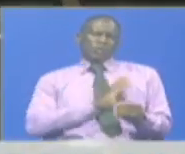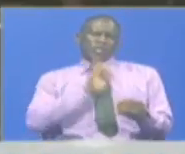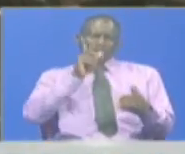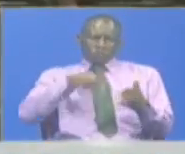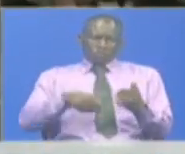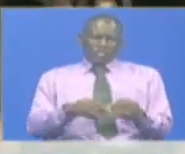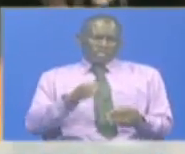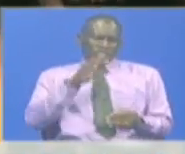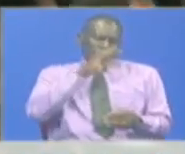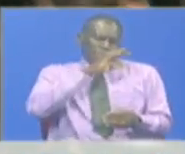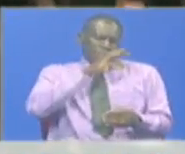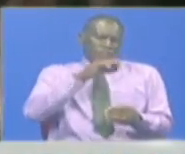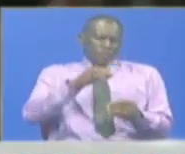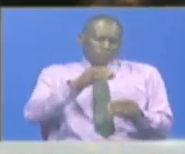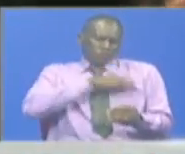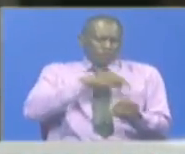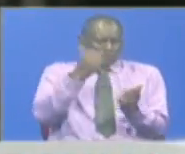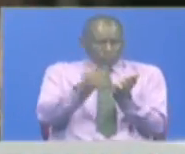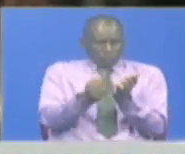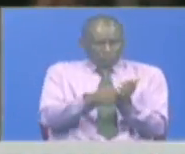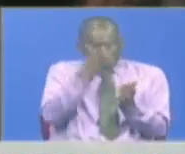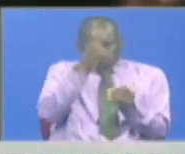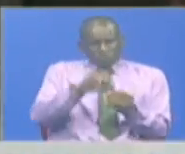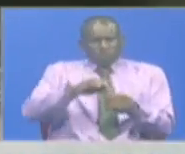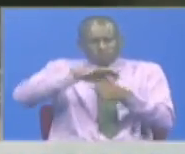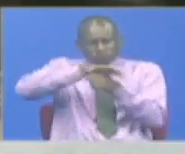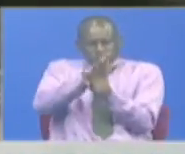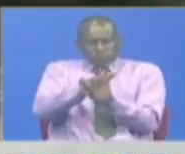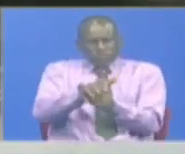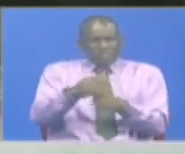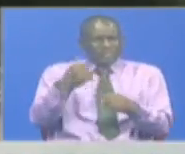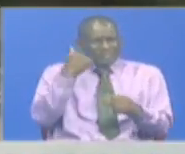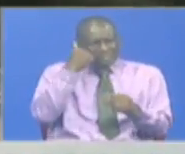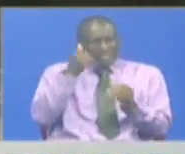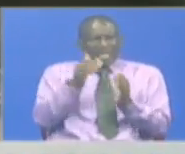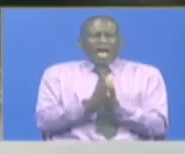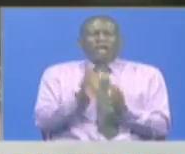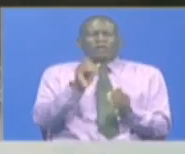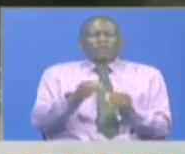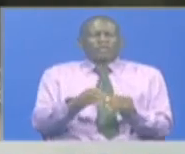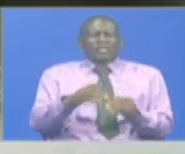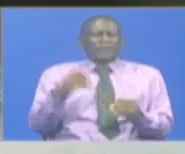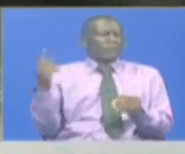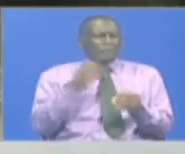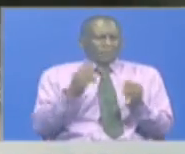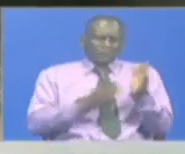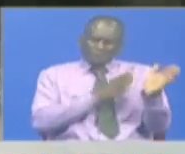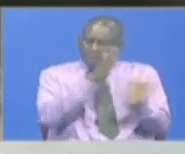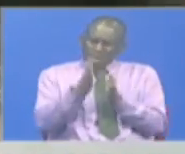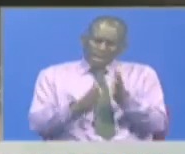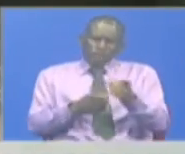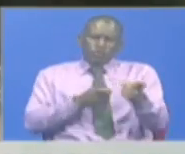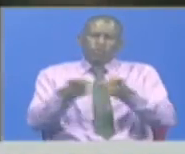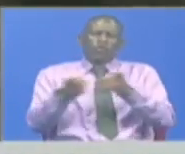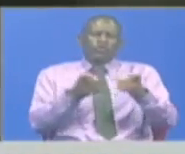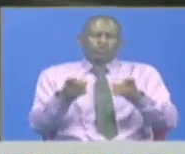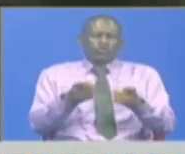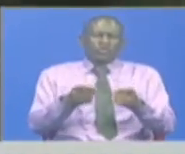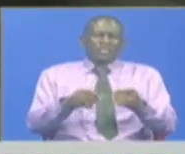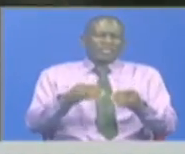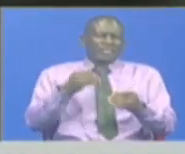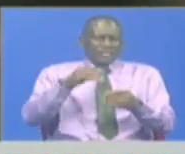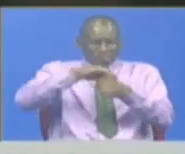to the adverse effects of the COVID-19 pandemic, as well as the raft of measures taken to contain the disease, which have